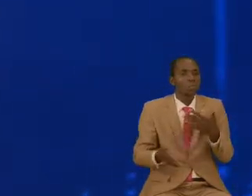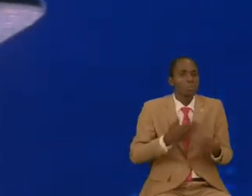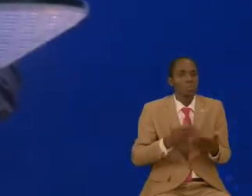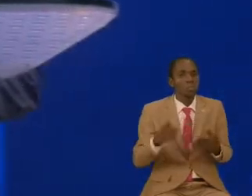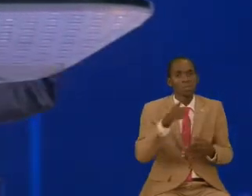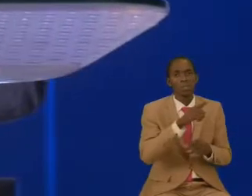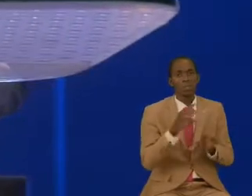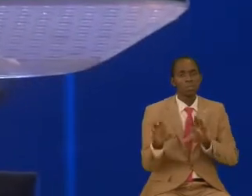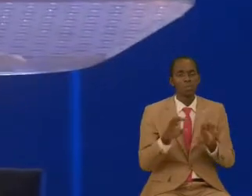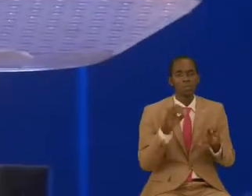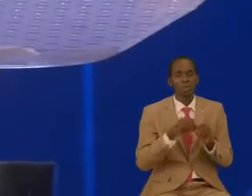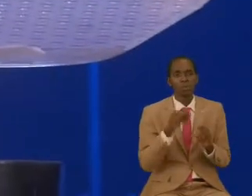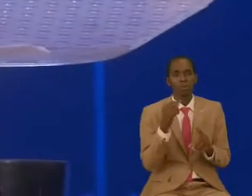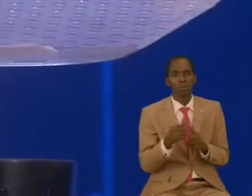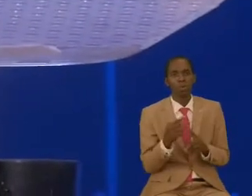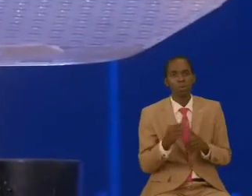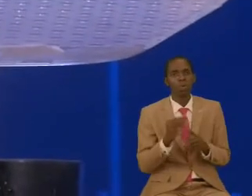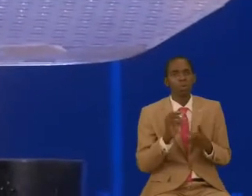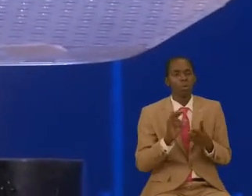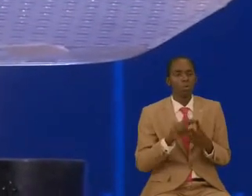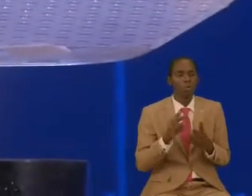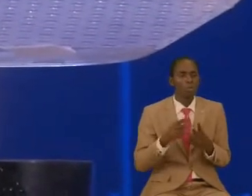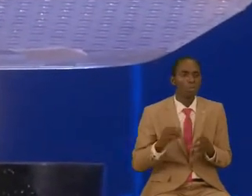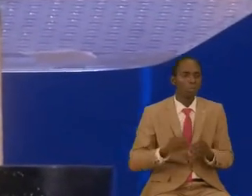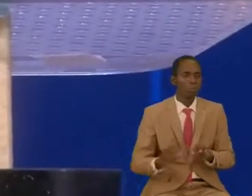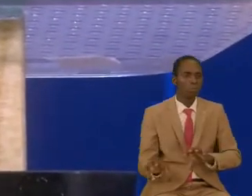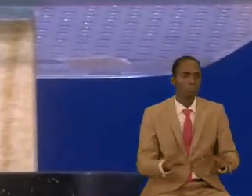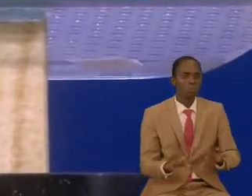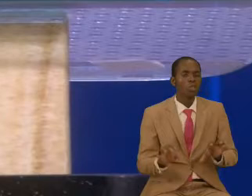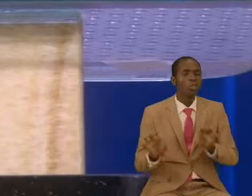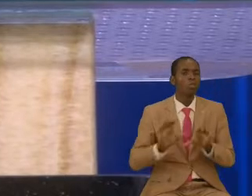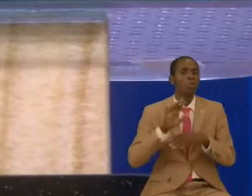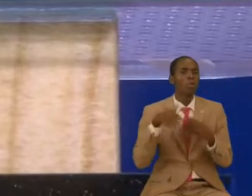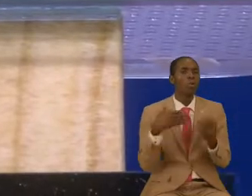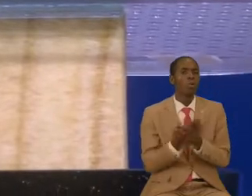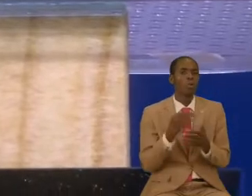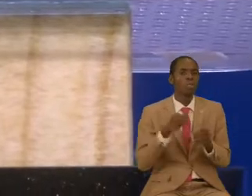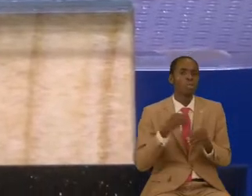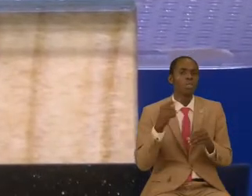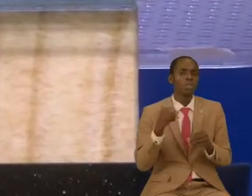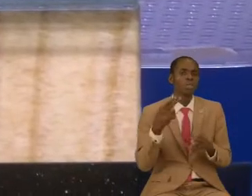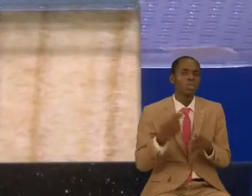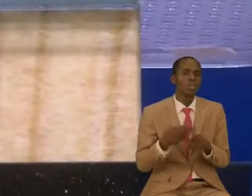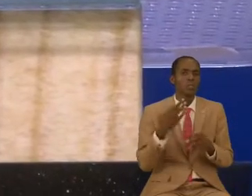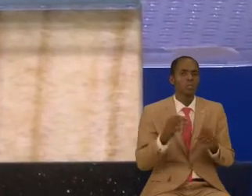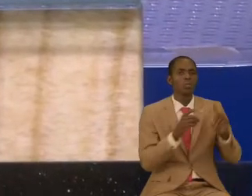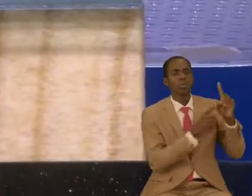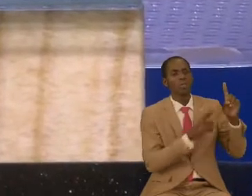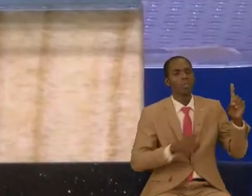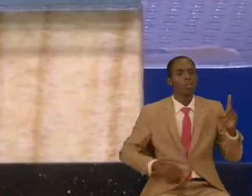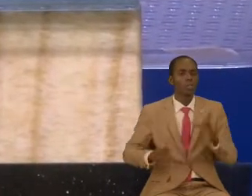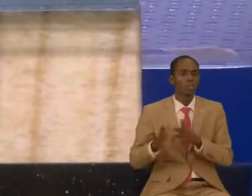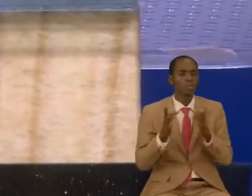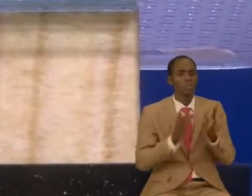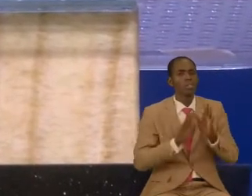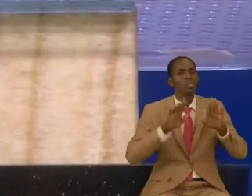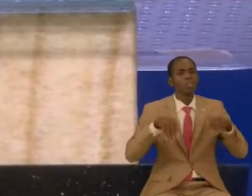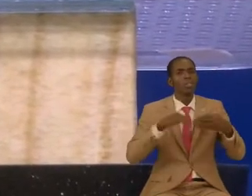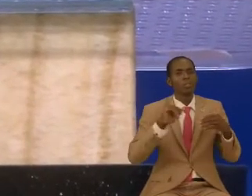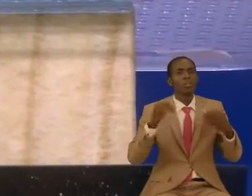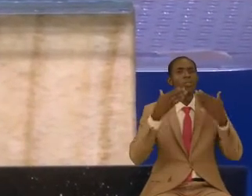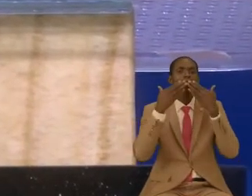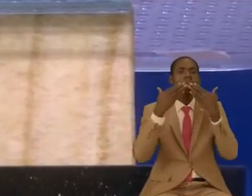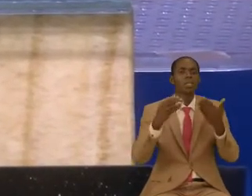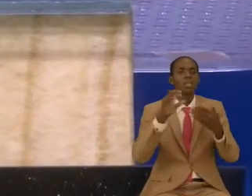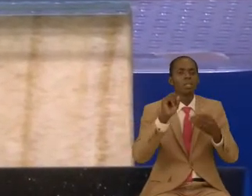do in word or deed, do all in the name of the Lord Jesus,